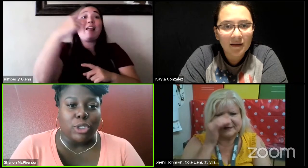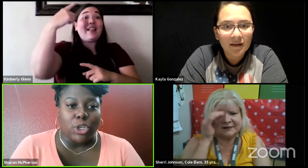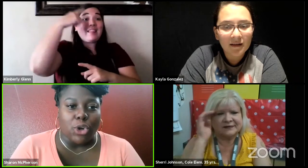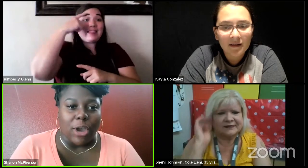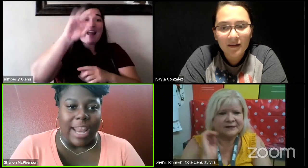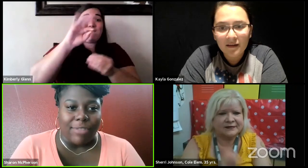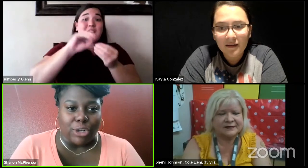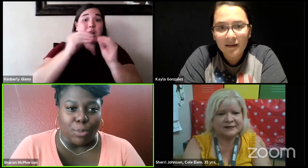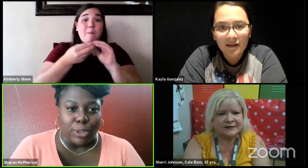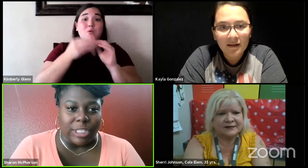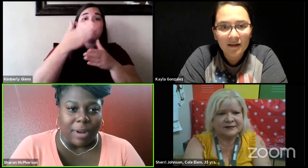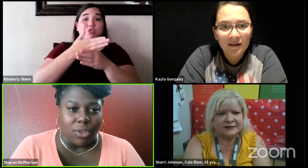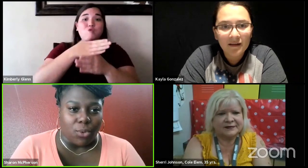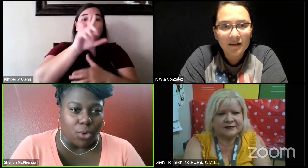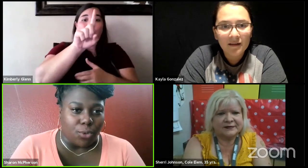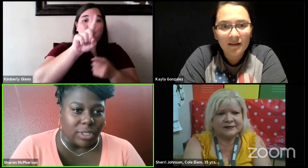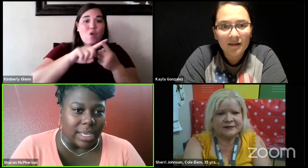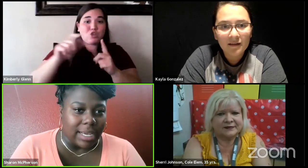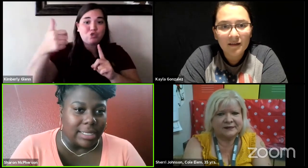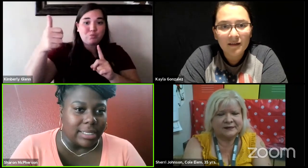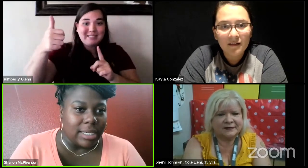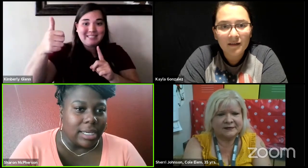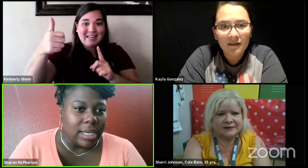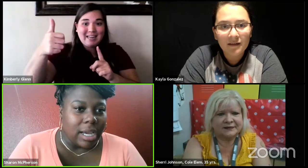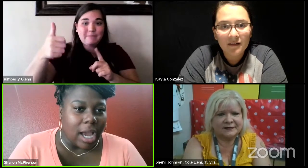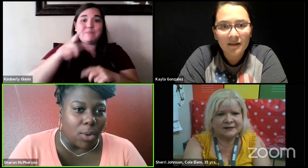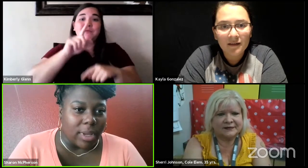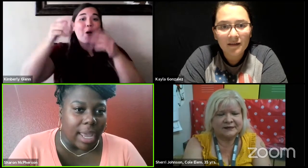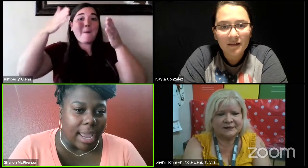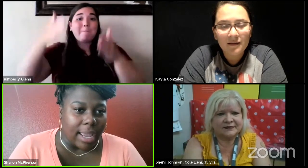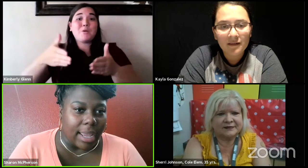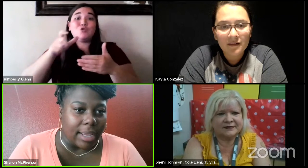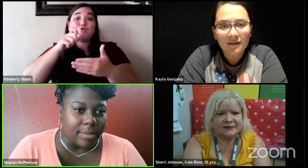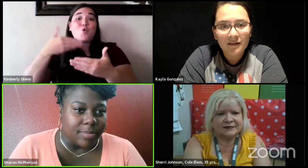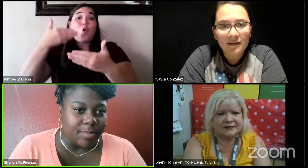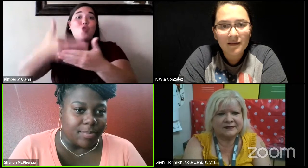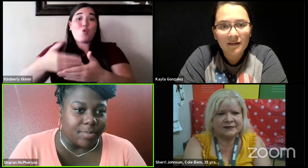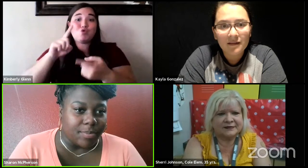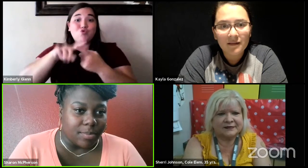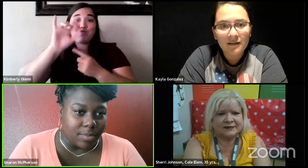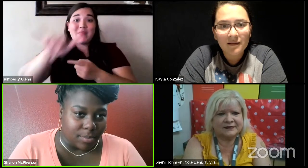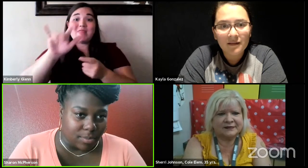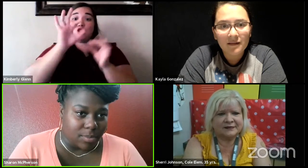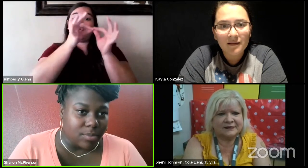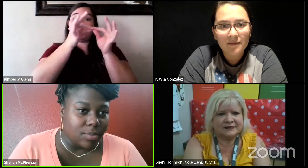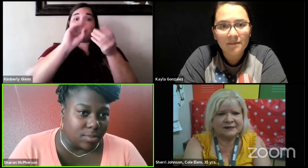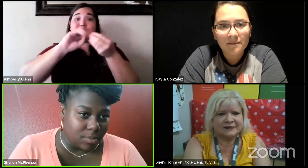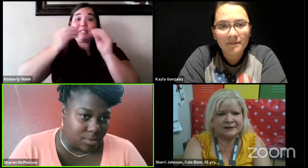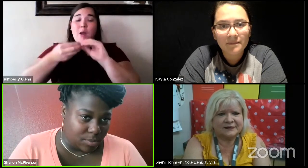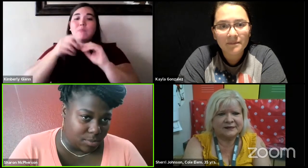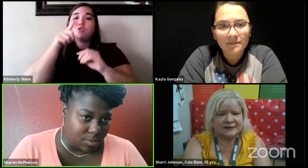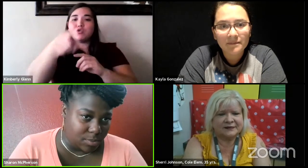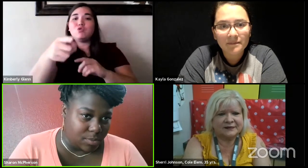So I'm just gonna go ahead and have the interpreter step out of the role for a second. Okay.